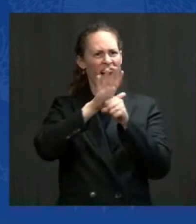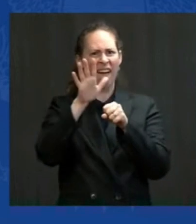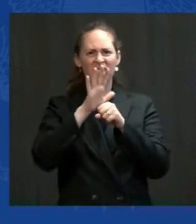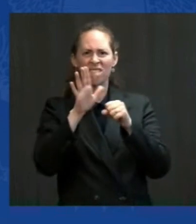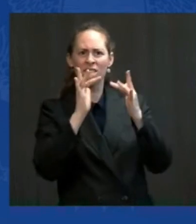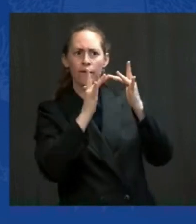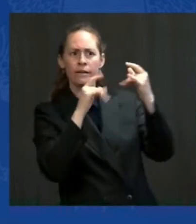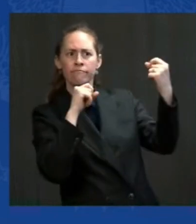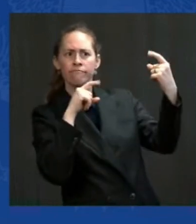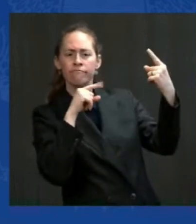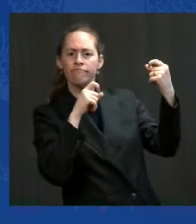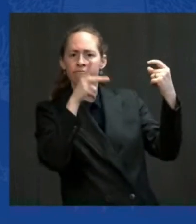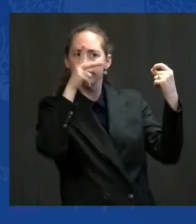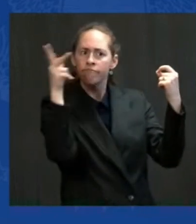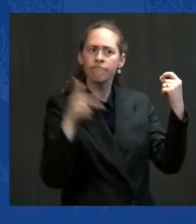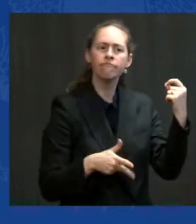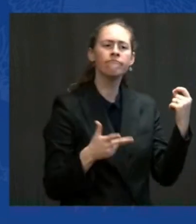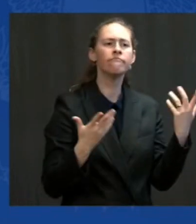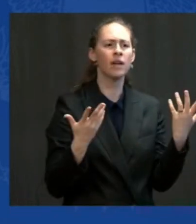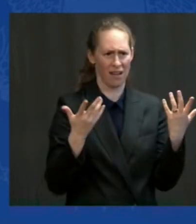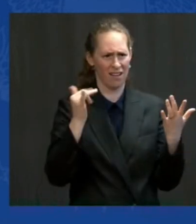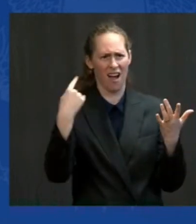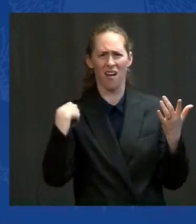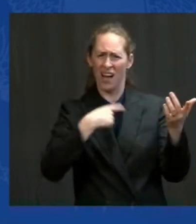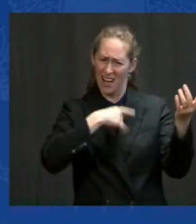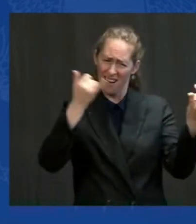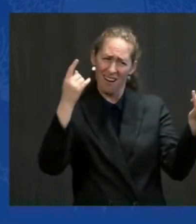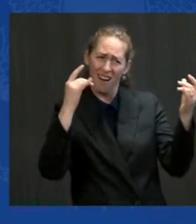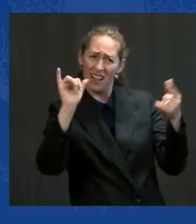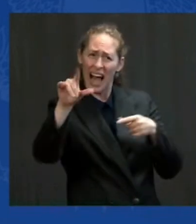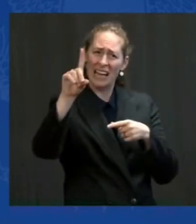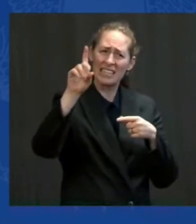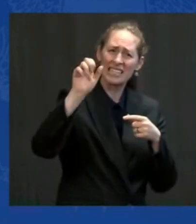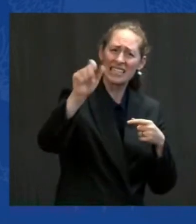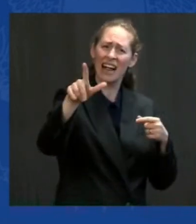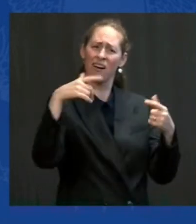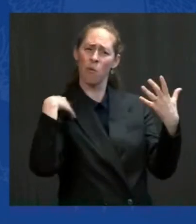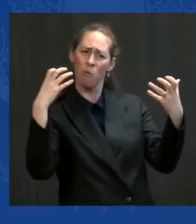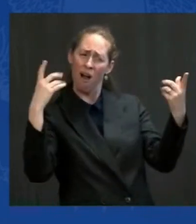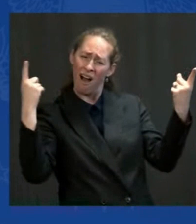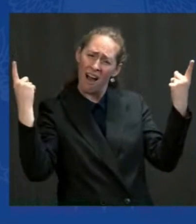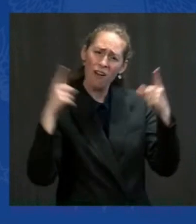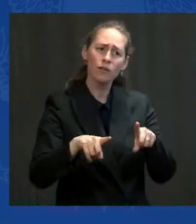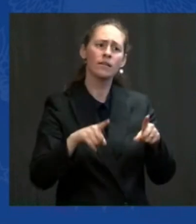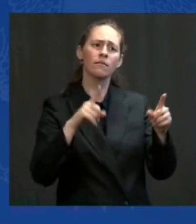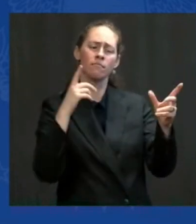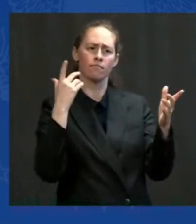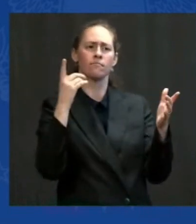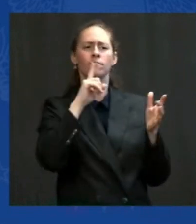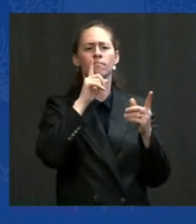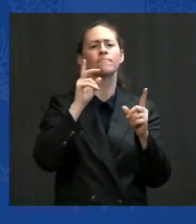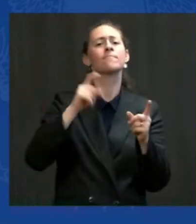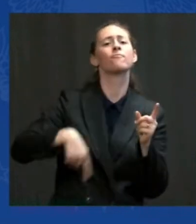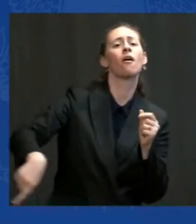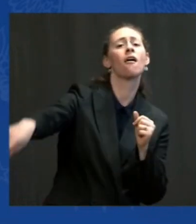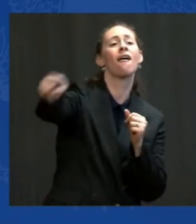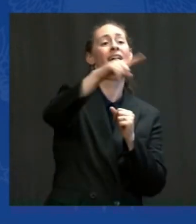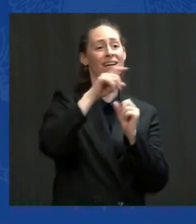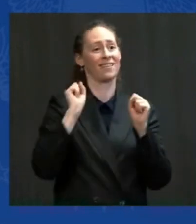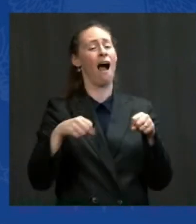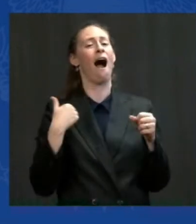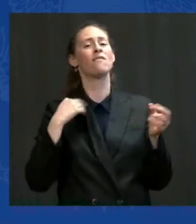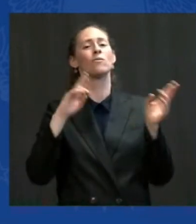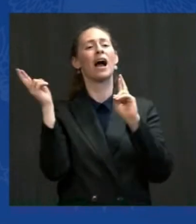made sure we're getting, the agreement allows us to connect every American to reliable, high-speed, affordable internet. Every single